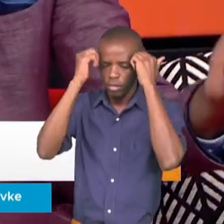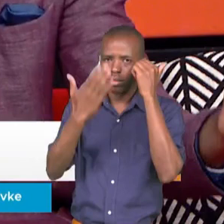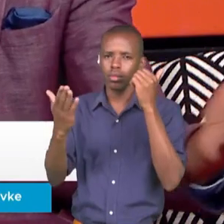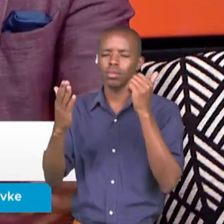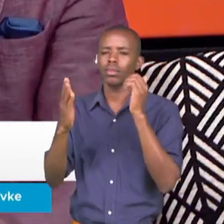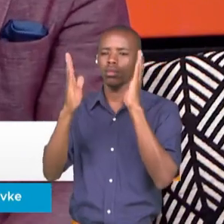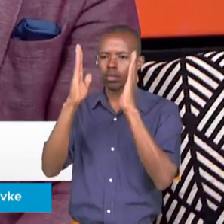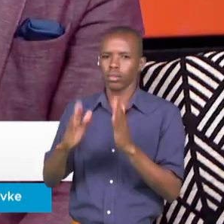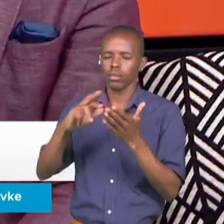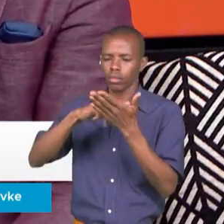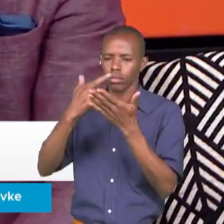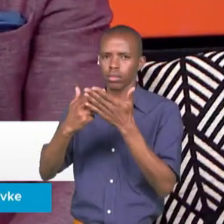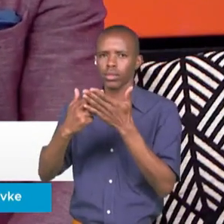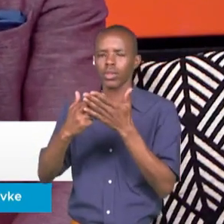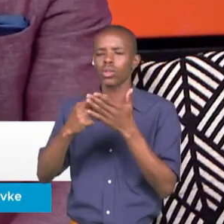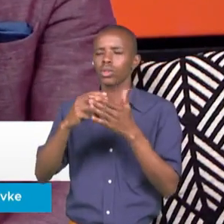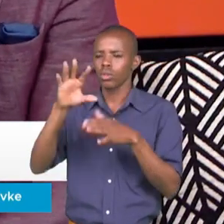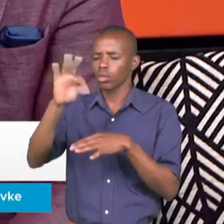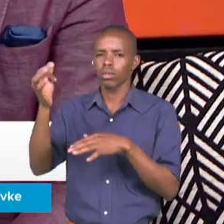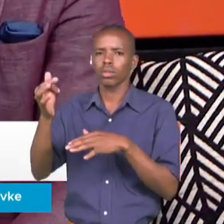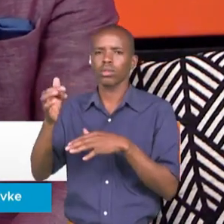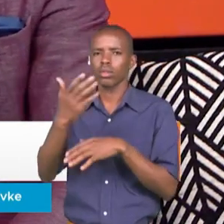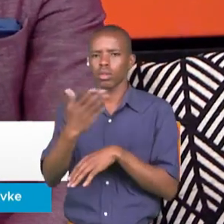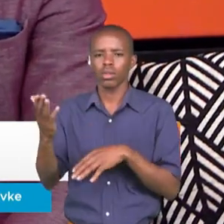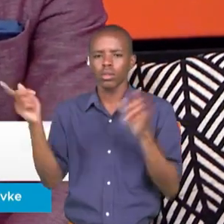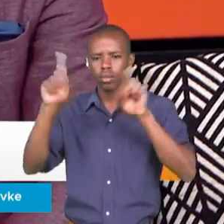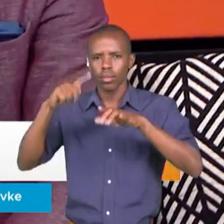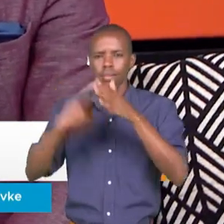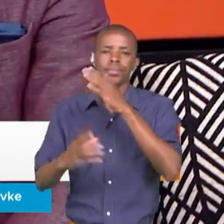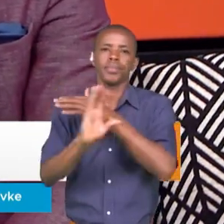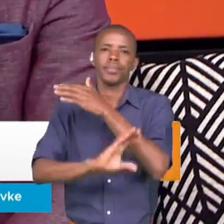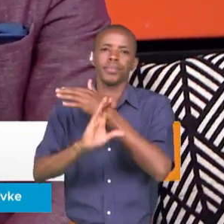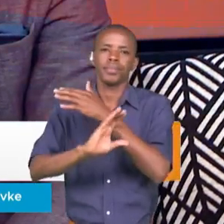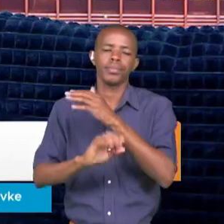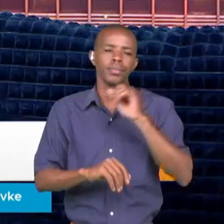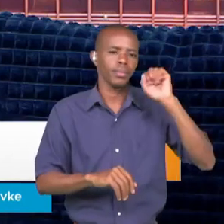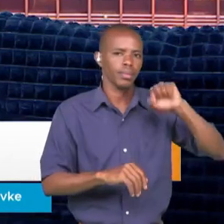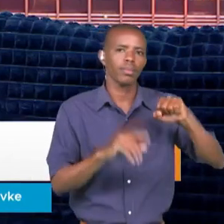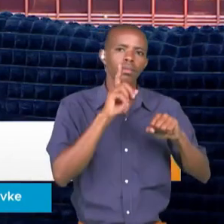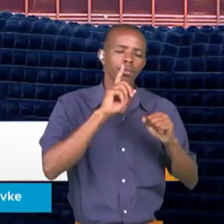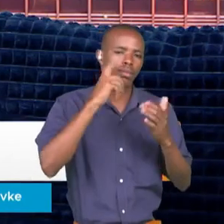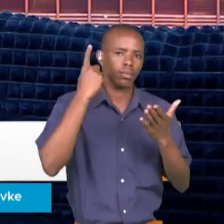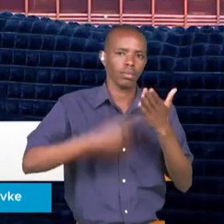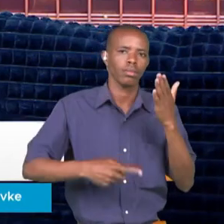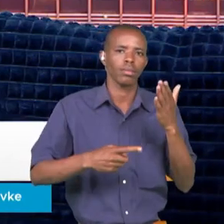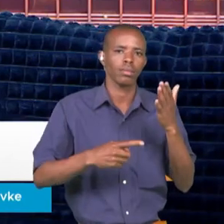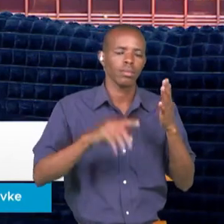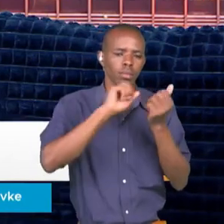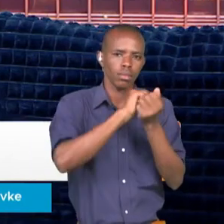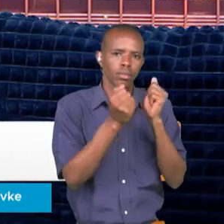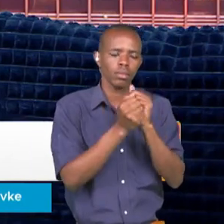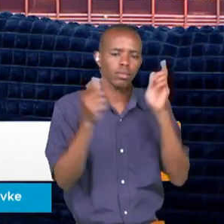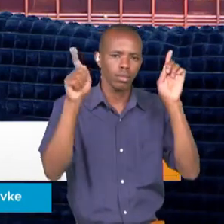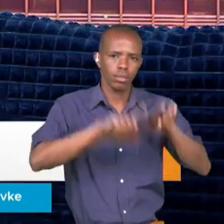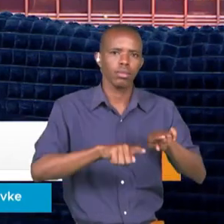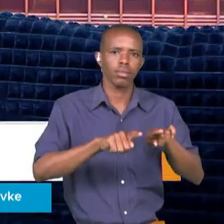human resource, you'll go do something else. So what is really happening in this country? Yeah. I would say the changes that are taking